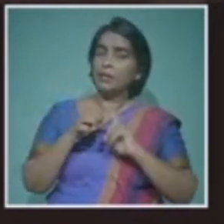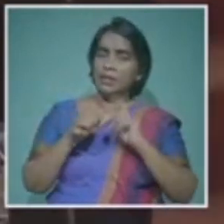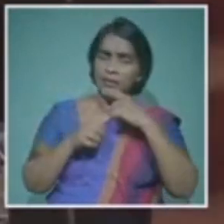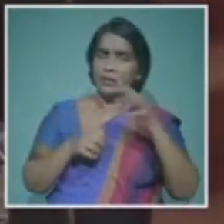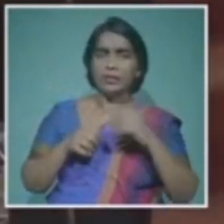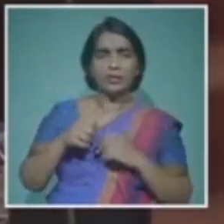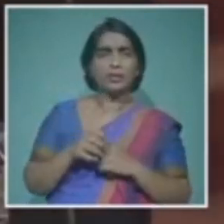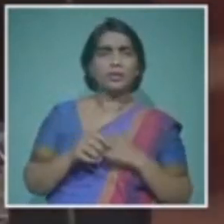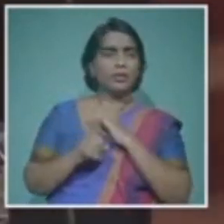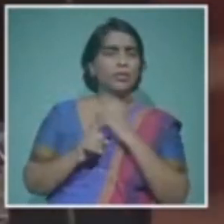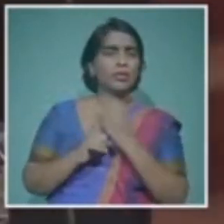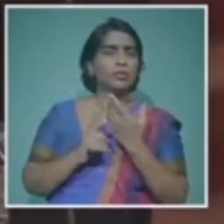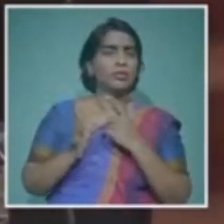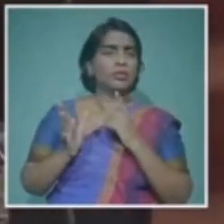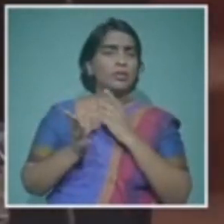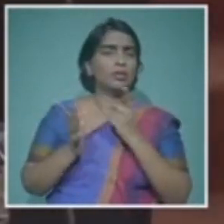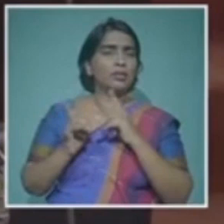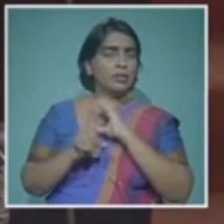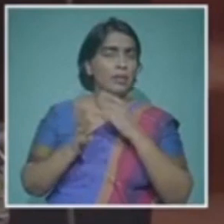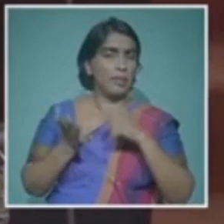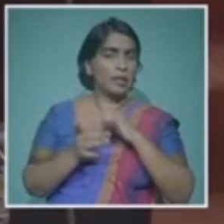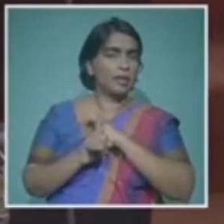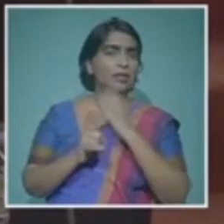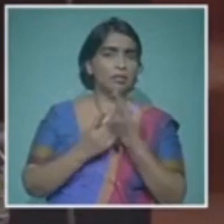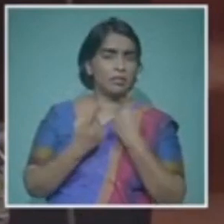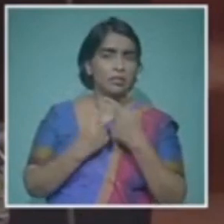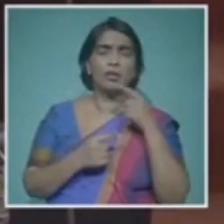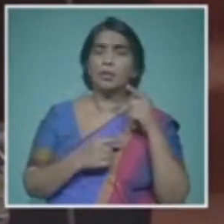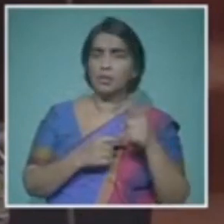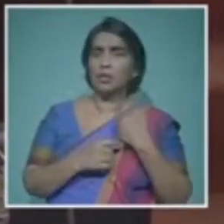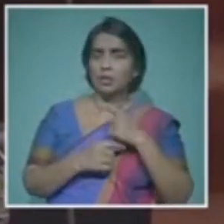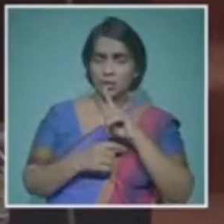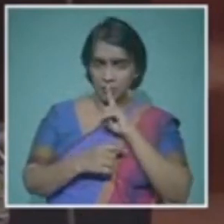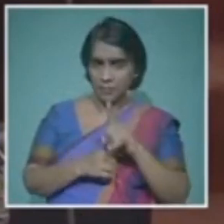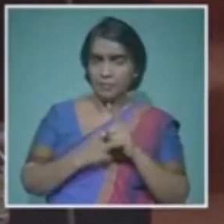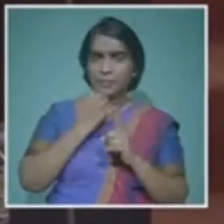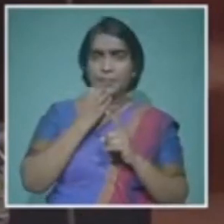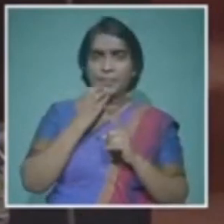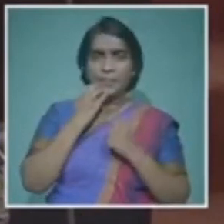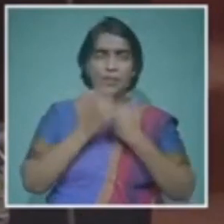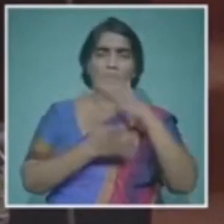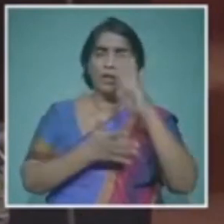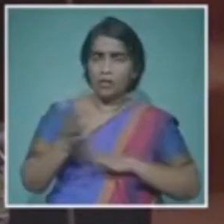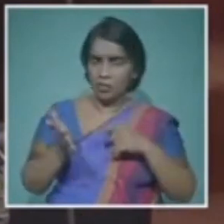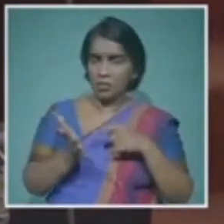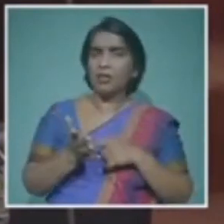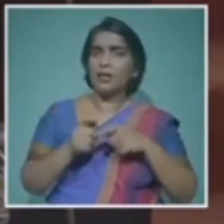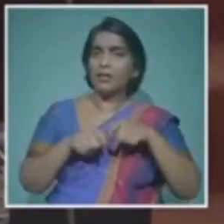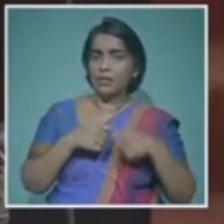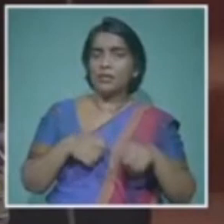Madhyama Sanskrutika Arubudule Karyan Vimarshane Kirima. Ito, then monkey one. Liuma Karya may be